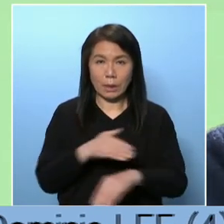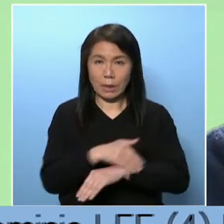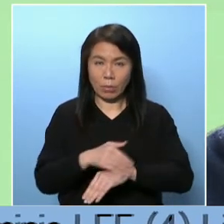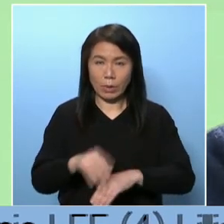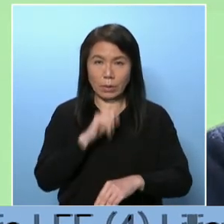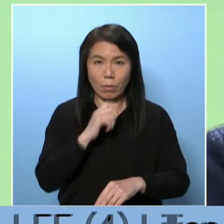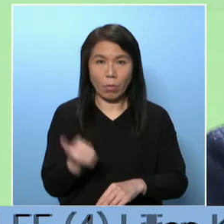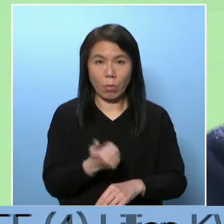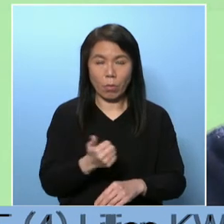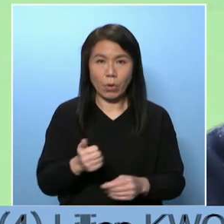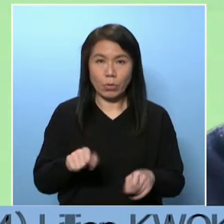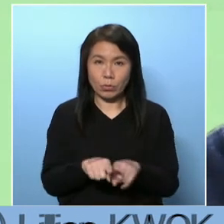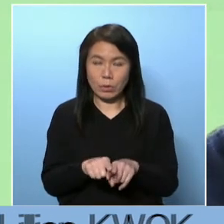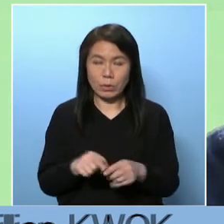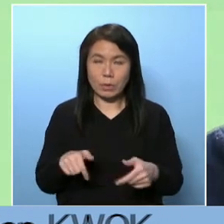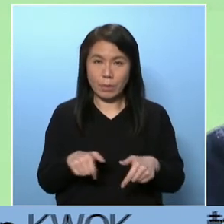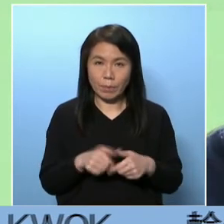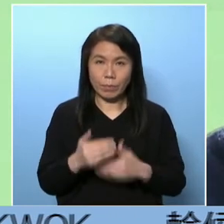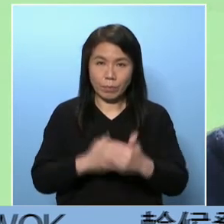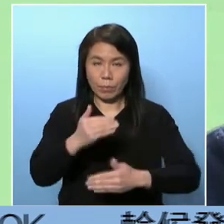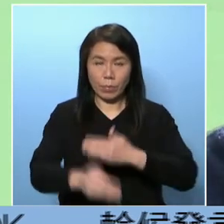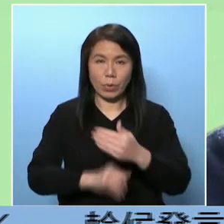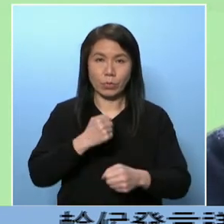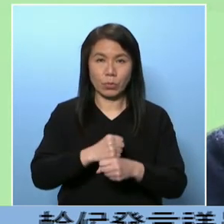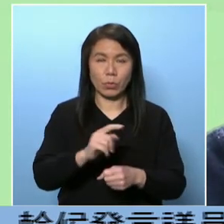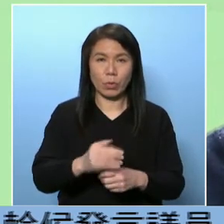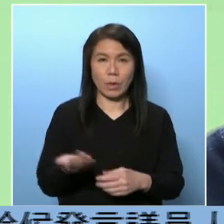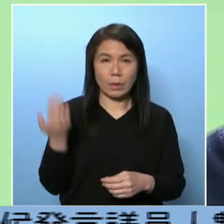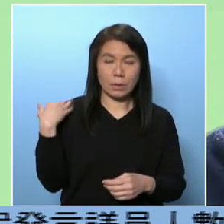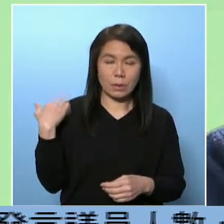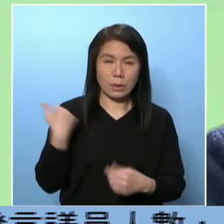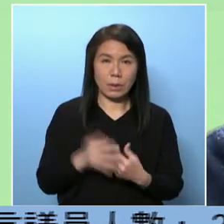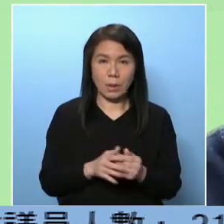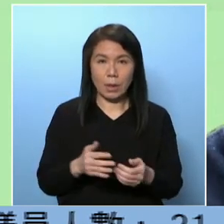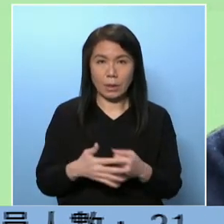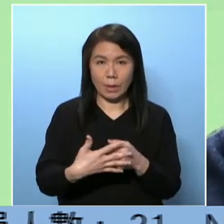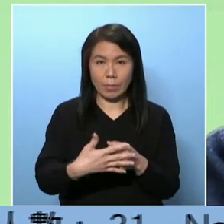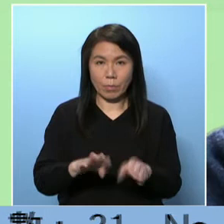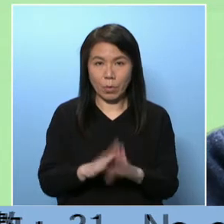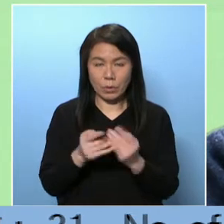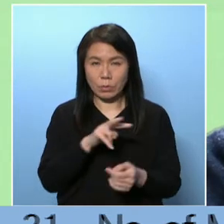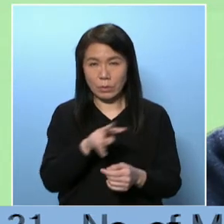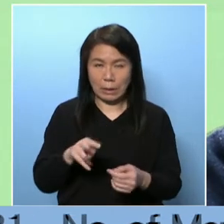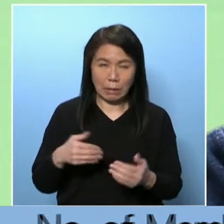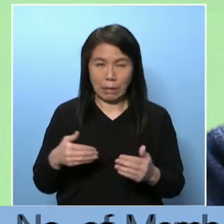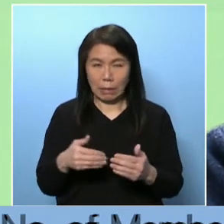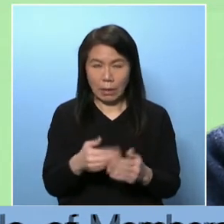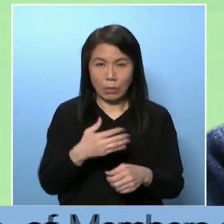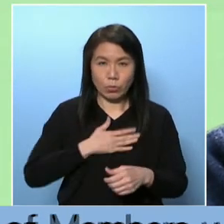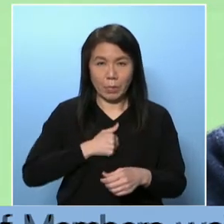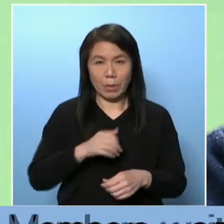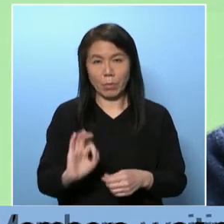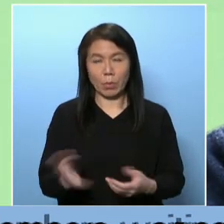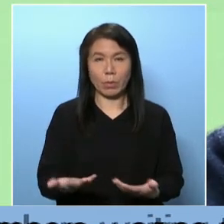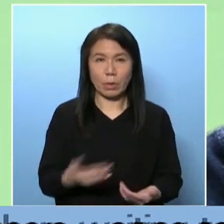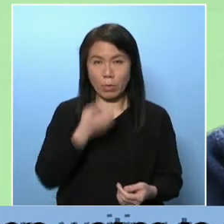wave or even the seventh wave. But then if we understand one another, then we'll be able to work together in a